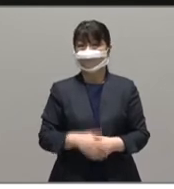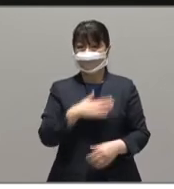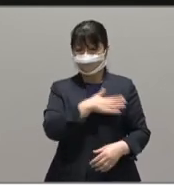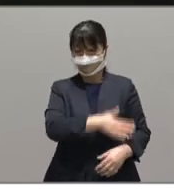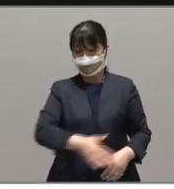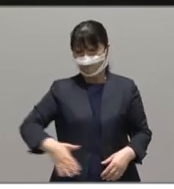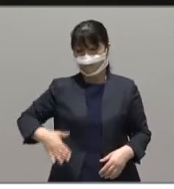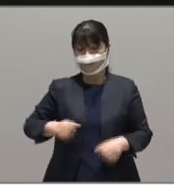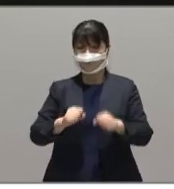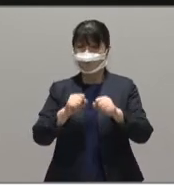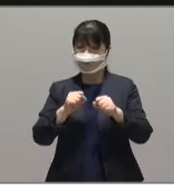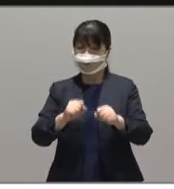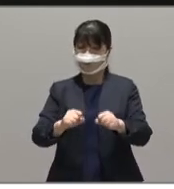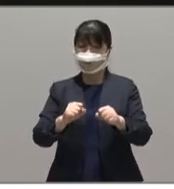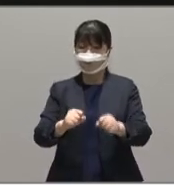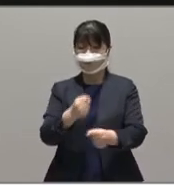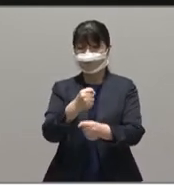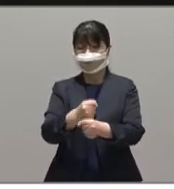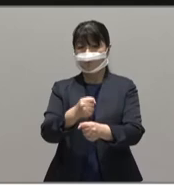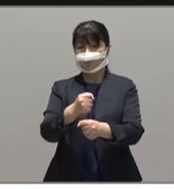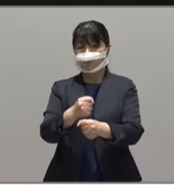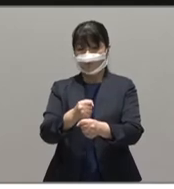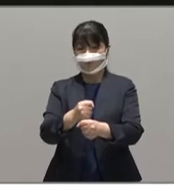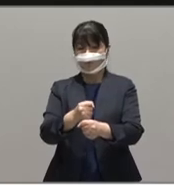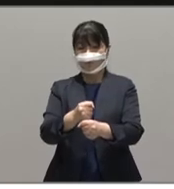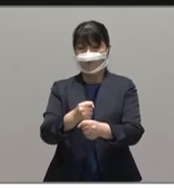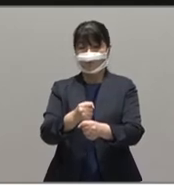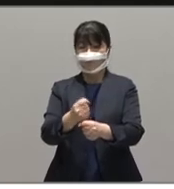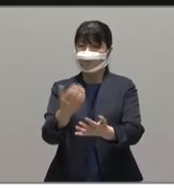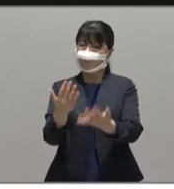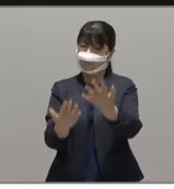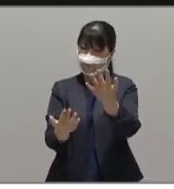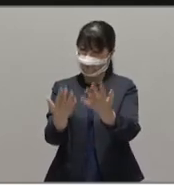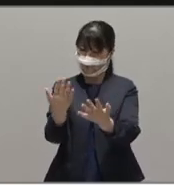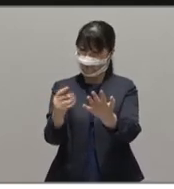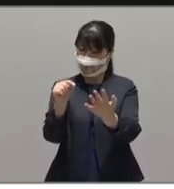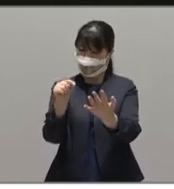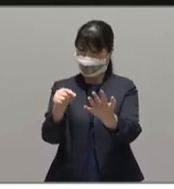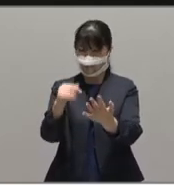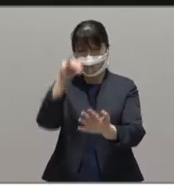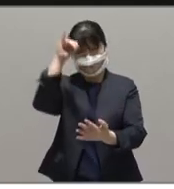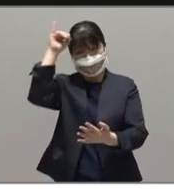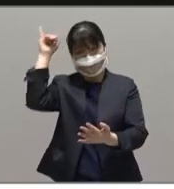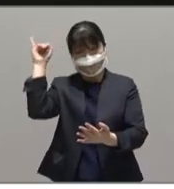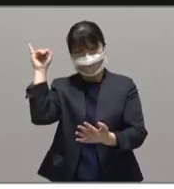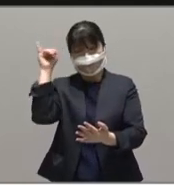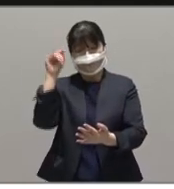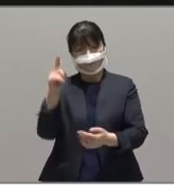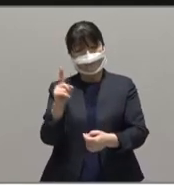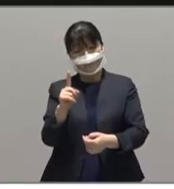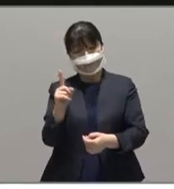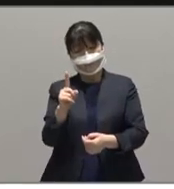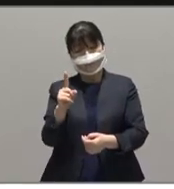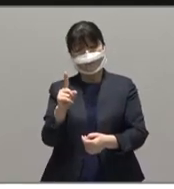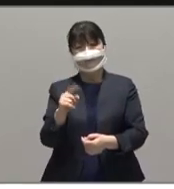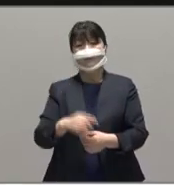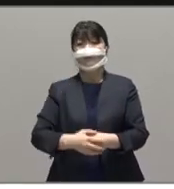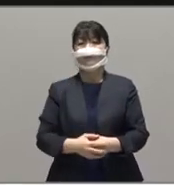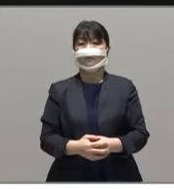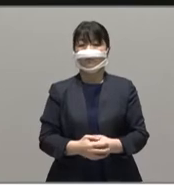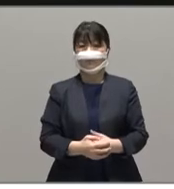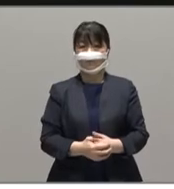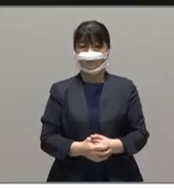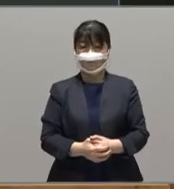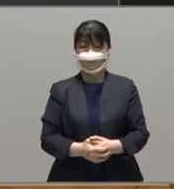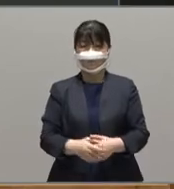From your viewpoint, Dr. Lee, when it comes to forests to create health, what